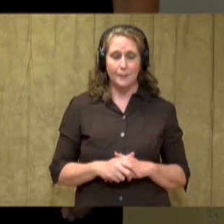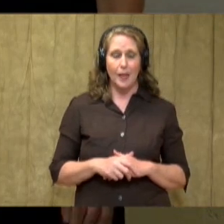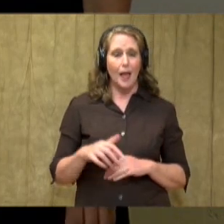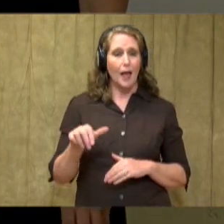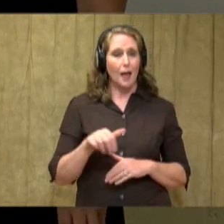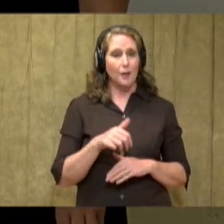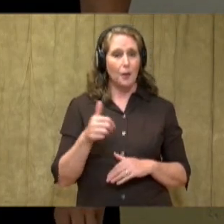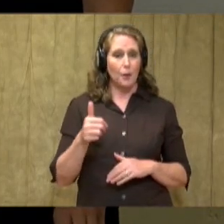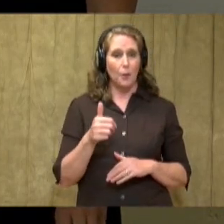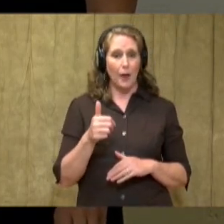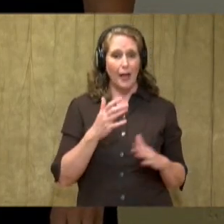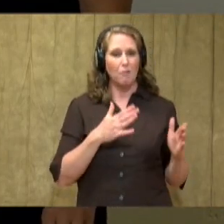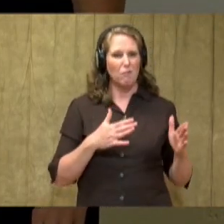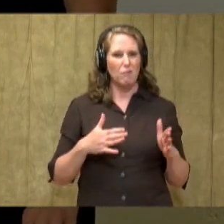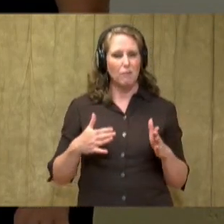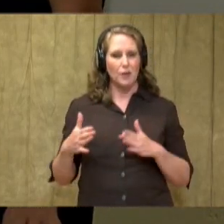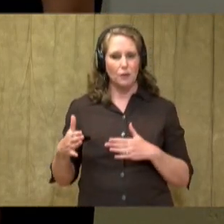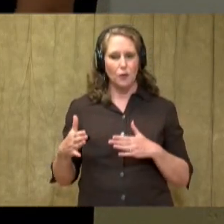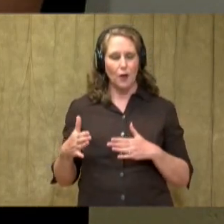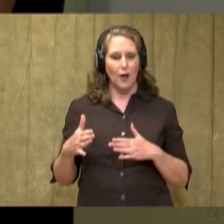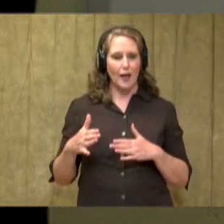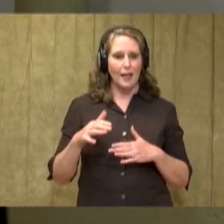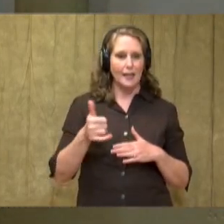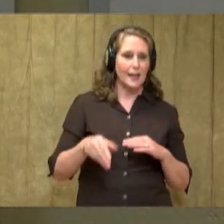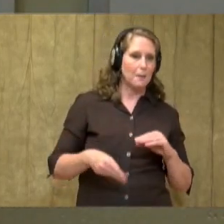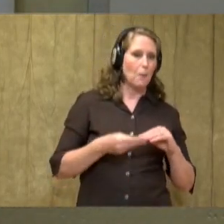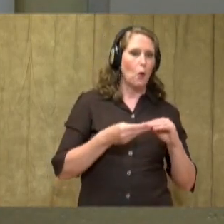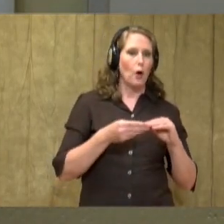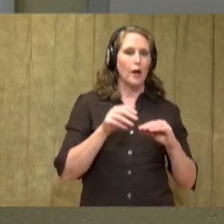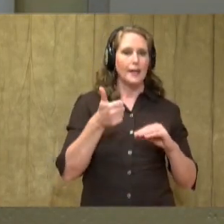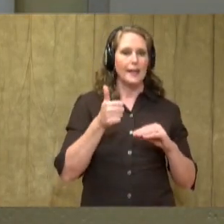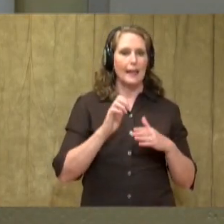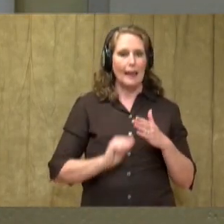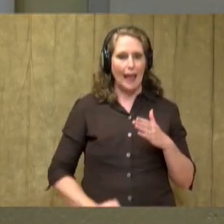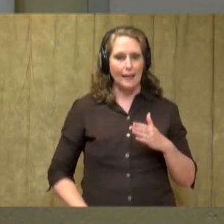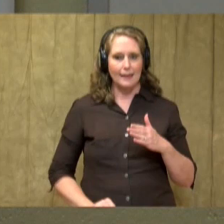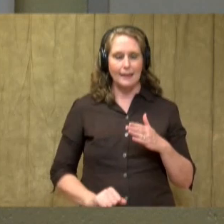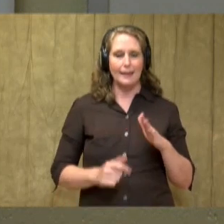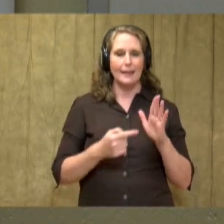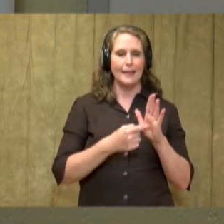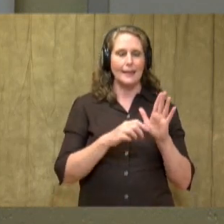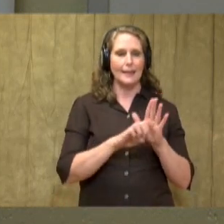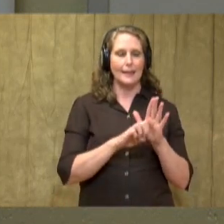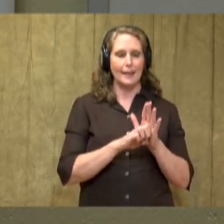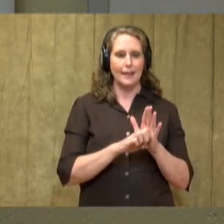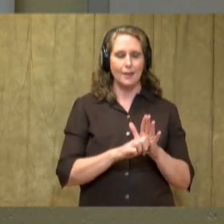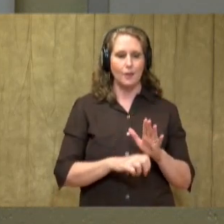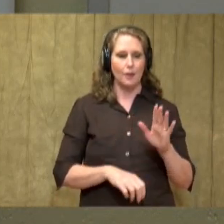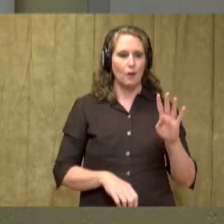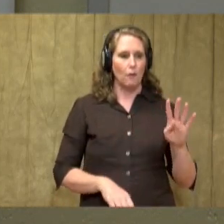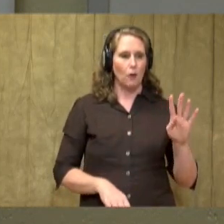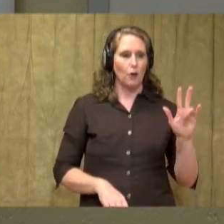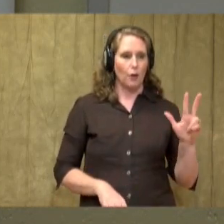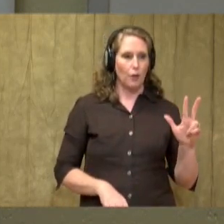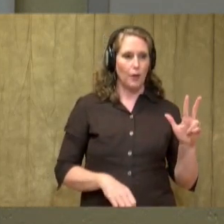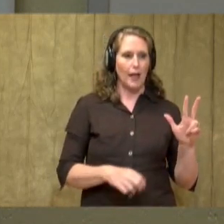Another way to look at 10 more or 10 less. Look at this example. 43 is